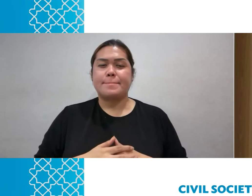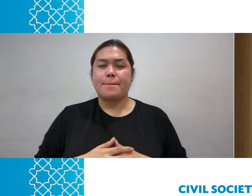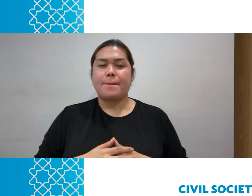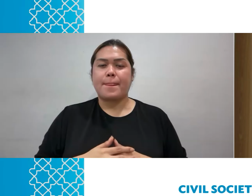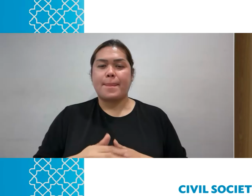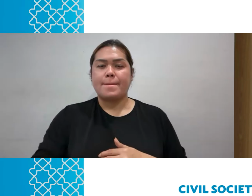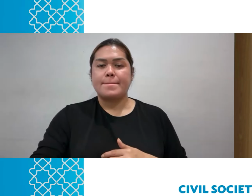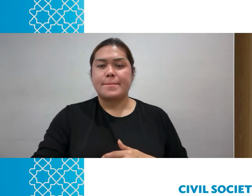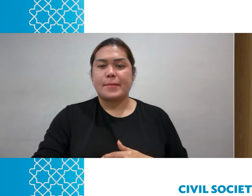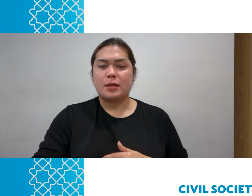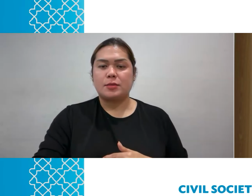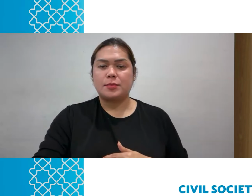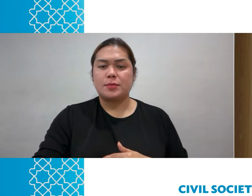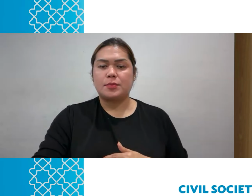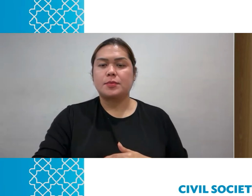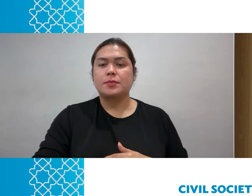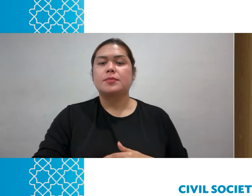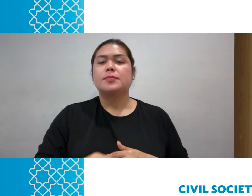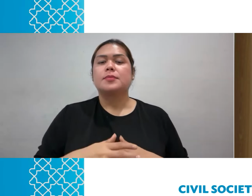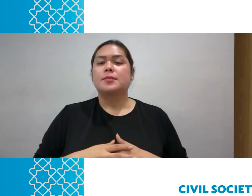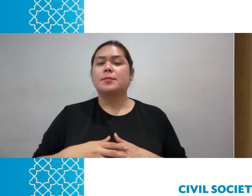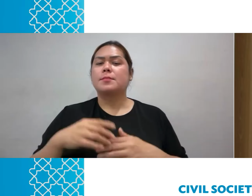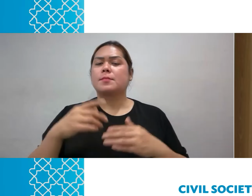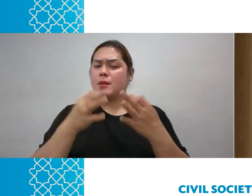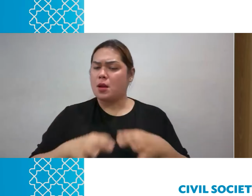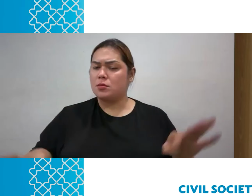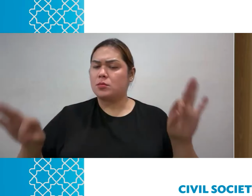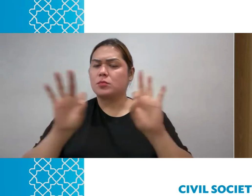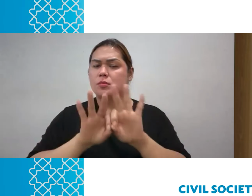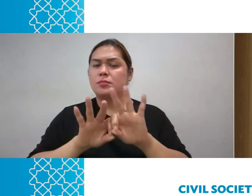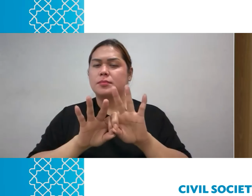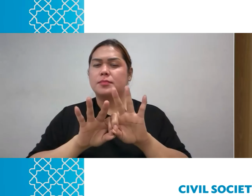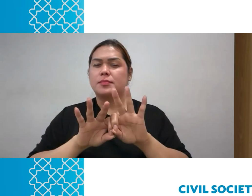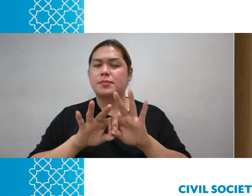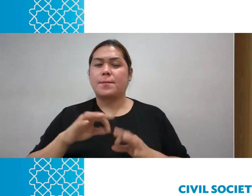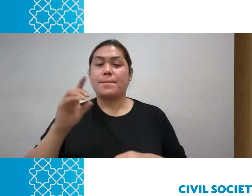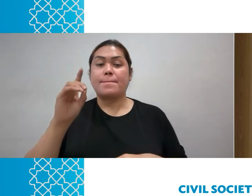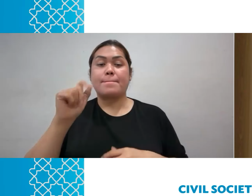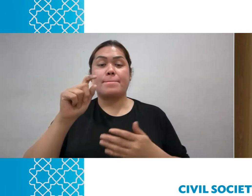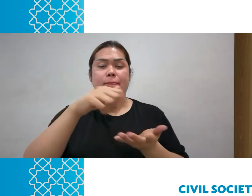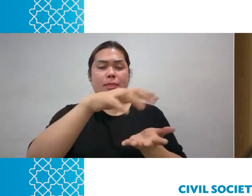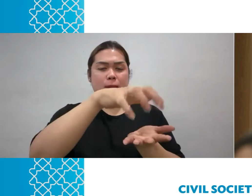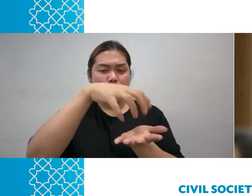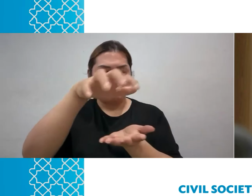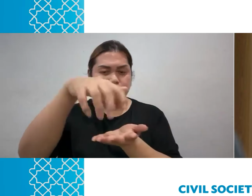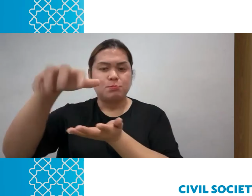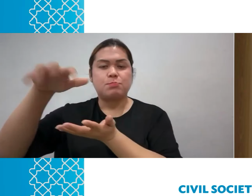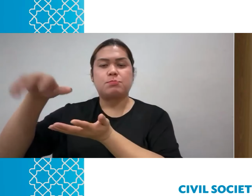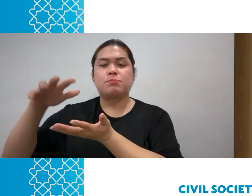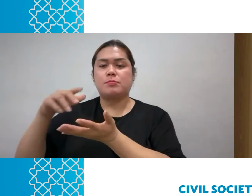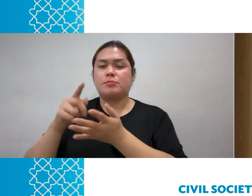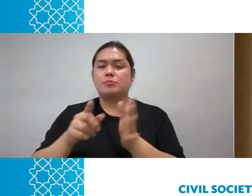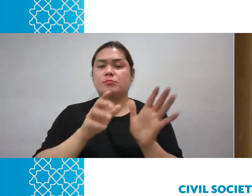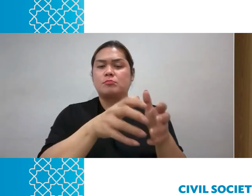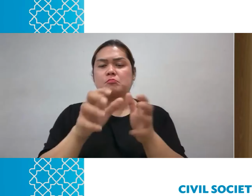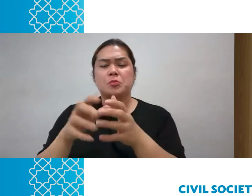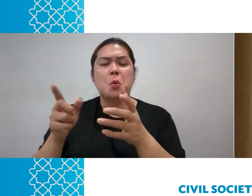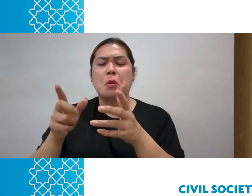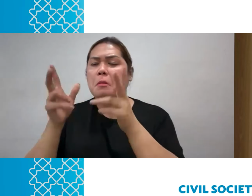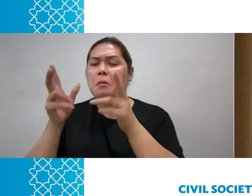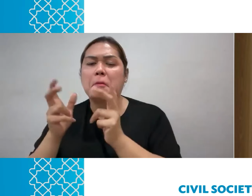and the need for data that will back up how we are choosing which groups to listen to. It's not that we always need